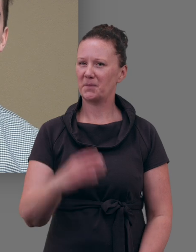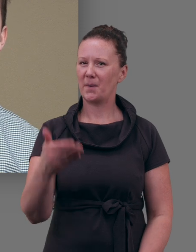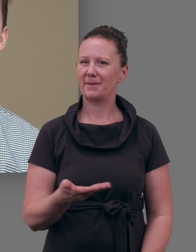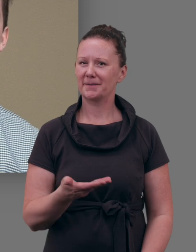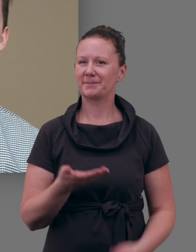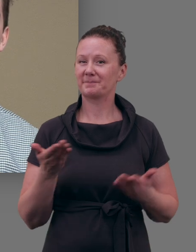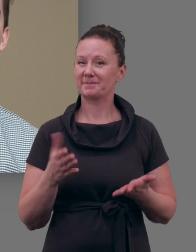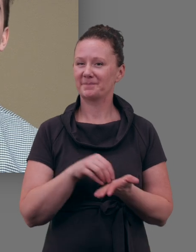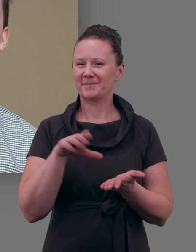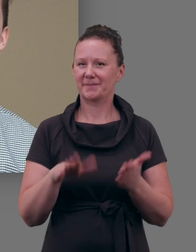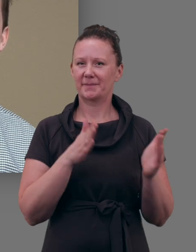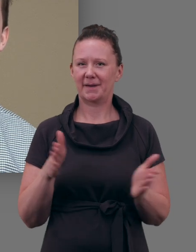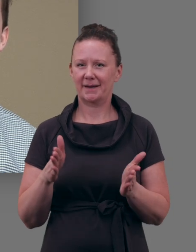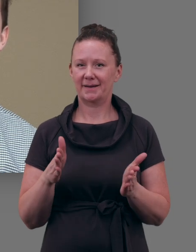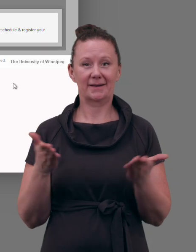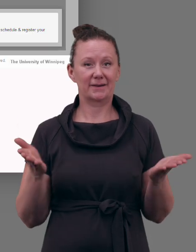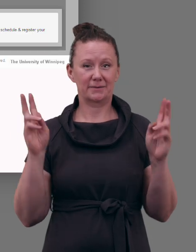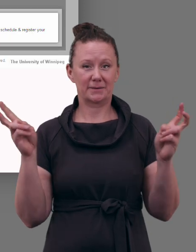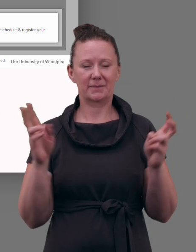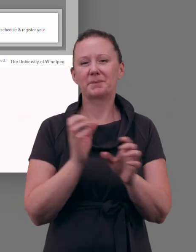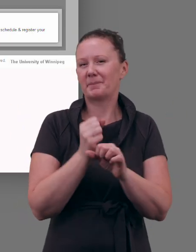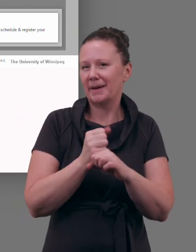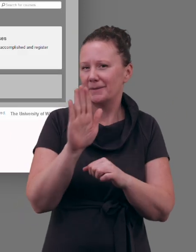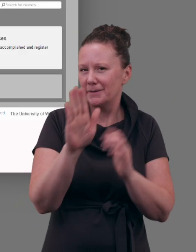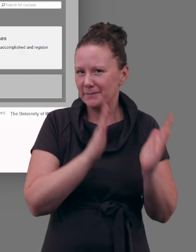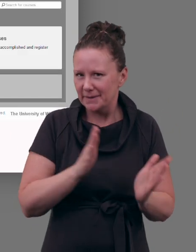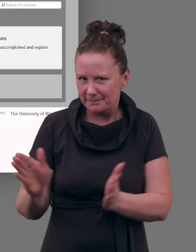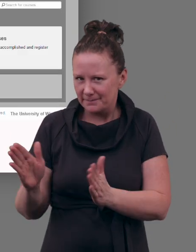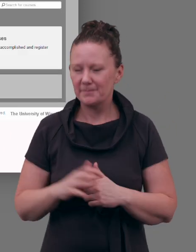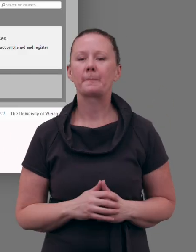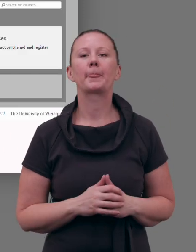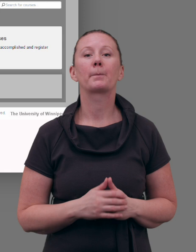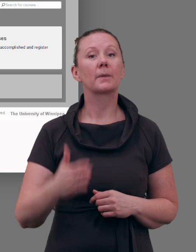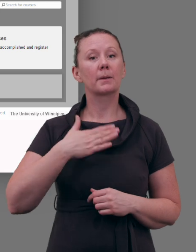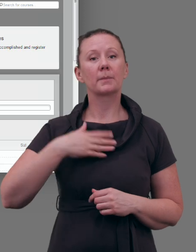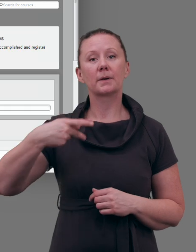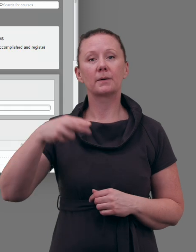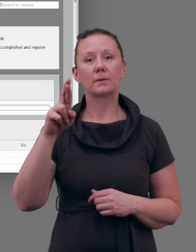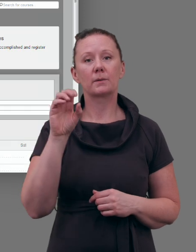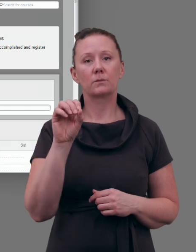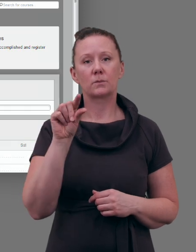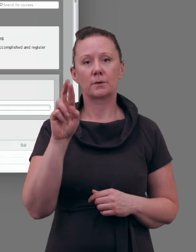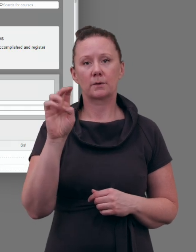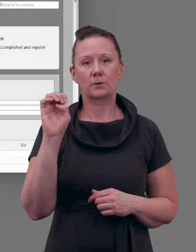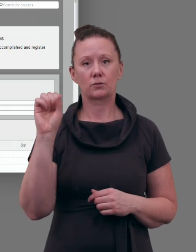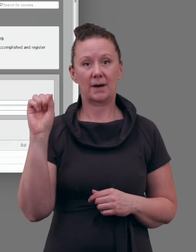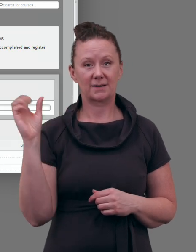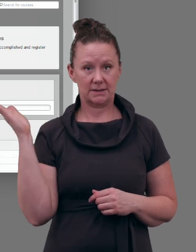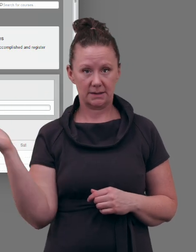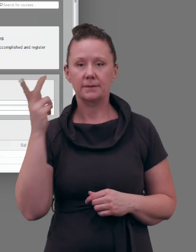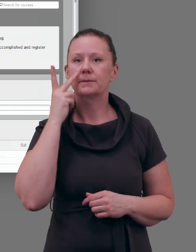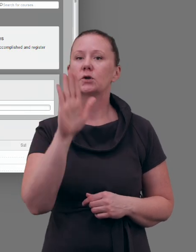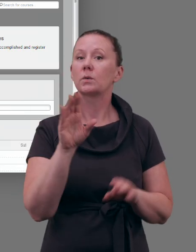Welcome to Student Planning, Creating a Plan. The My Progress section displays the degree and major requirements